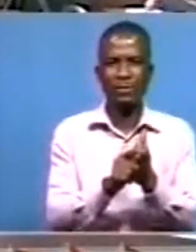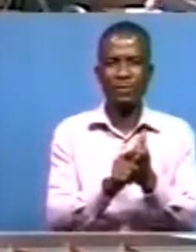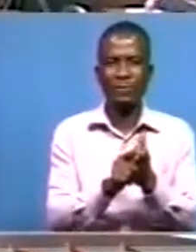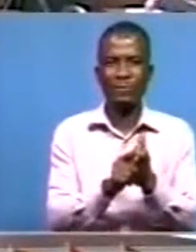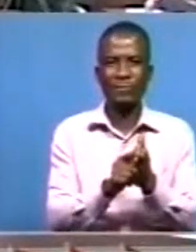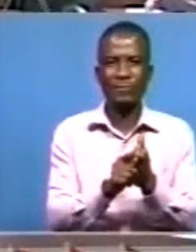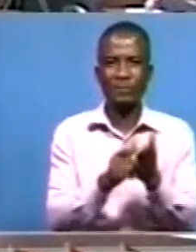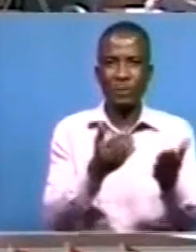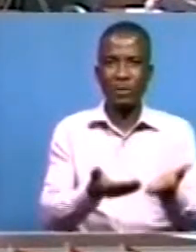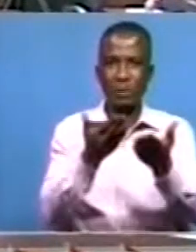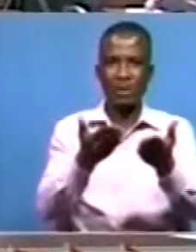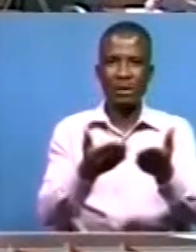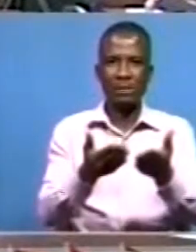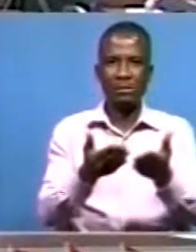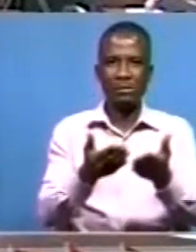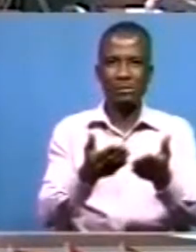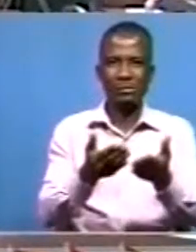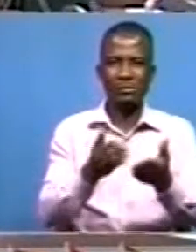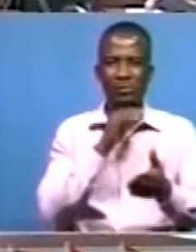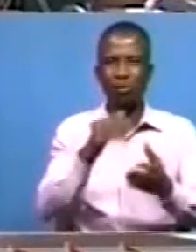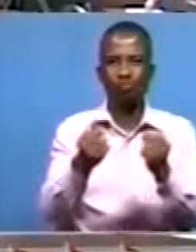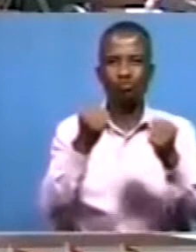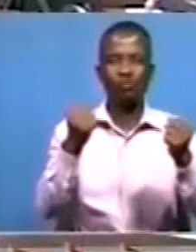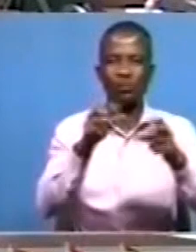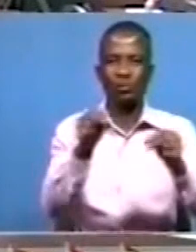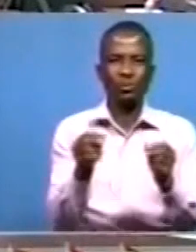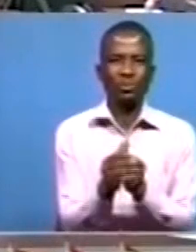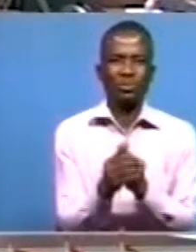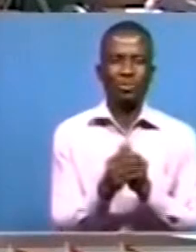This submission is misconceived because we fully appreciated the submission of